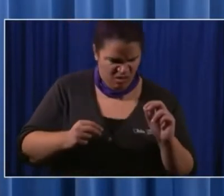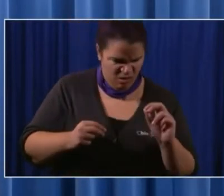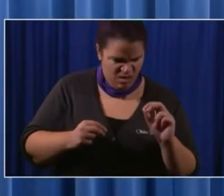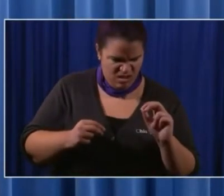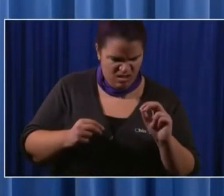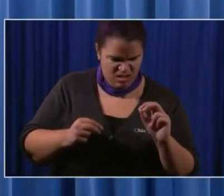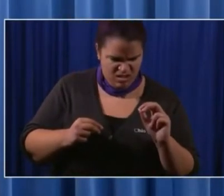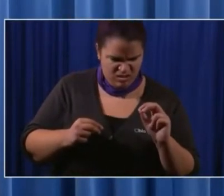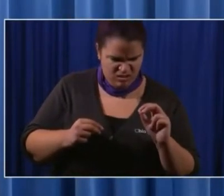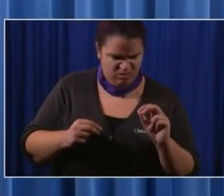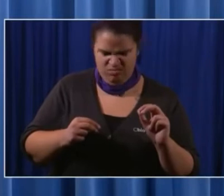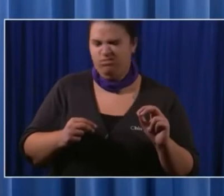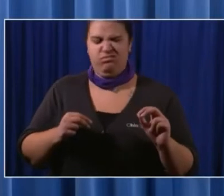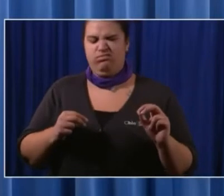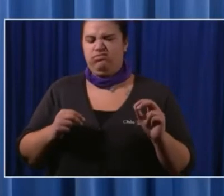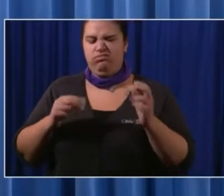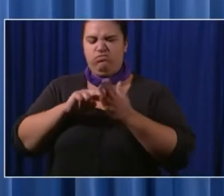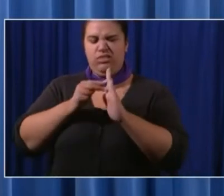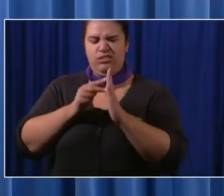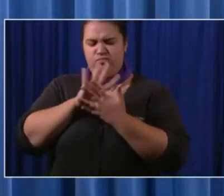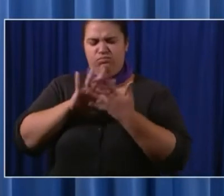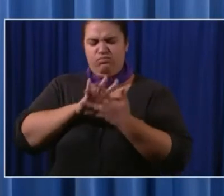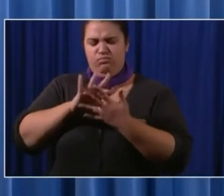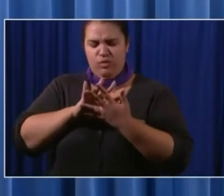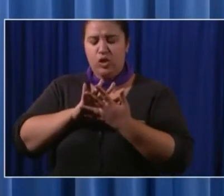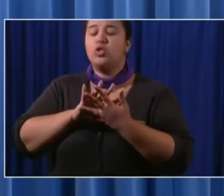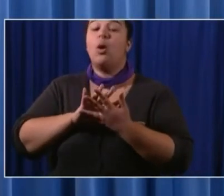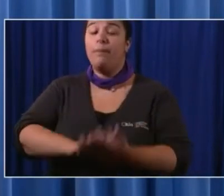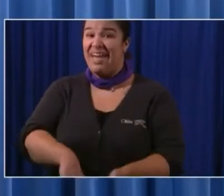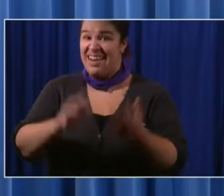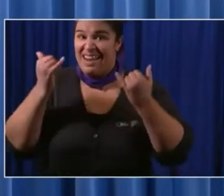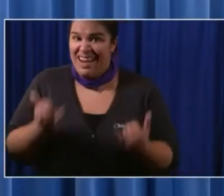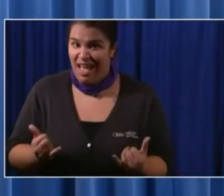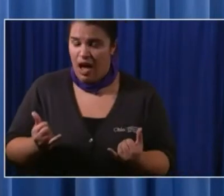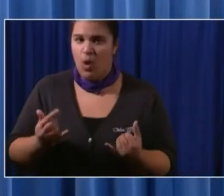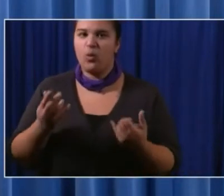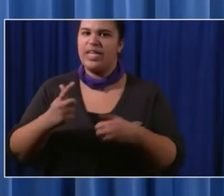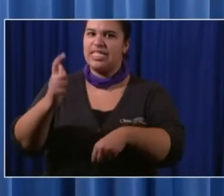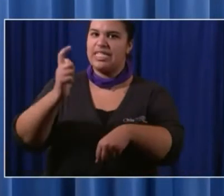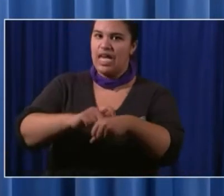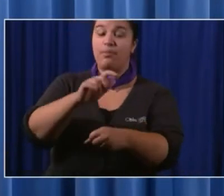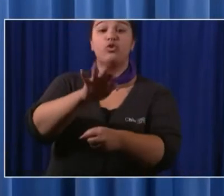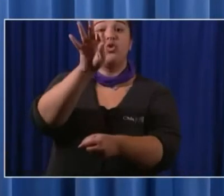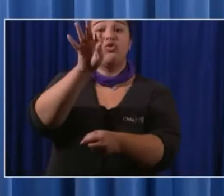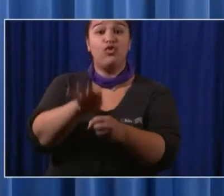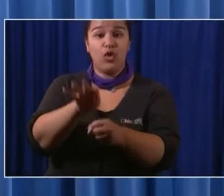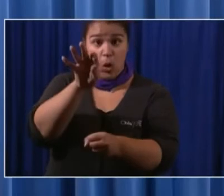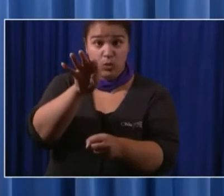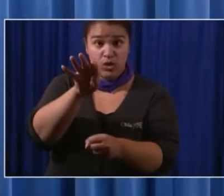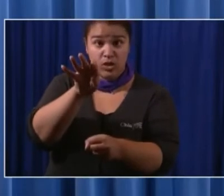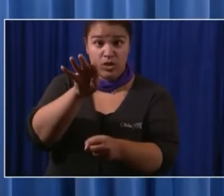voters come to the ballot or the election day, yes means yes and no means no?